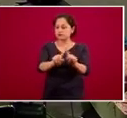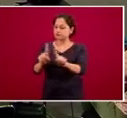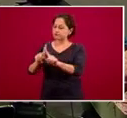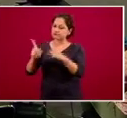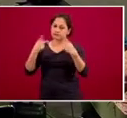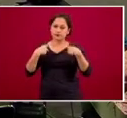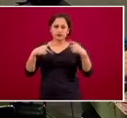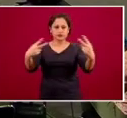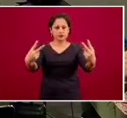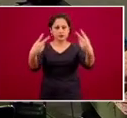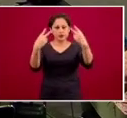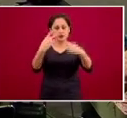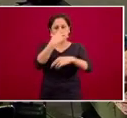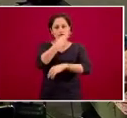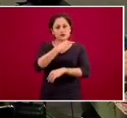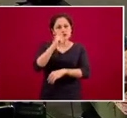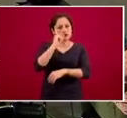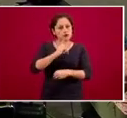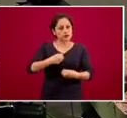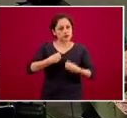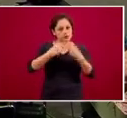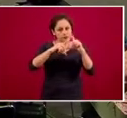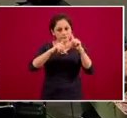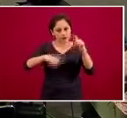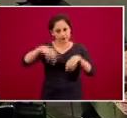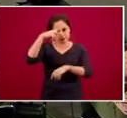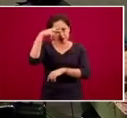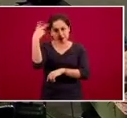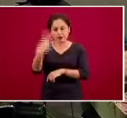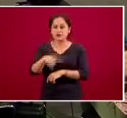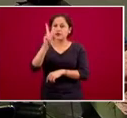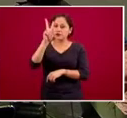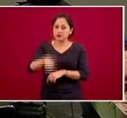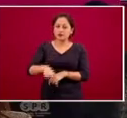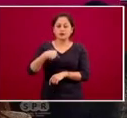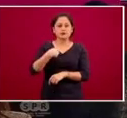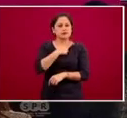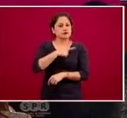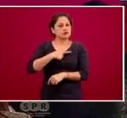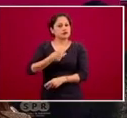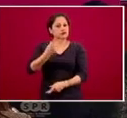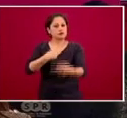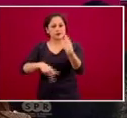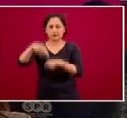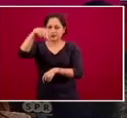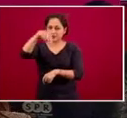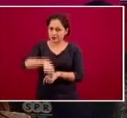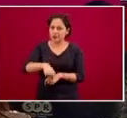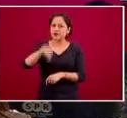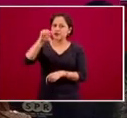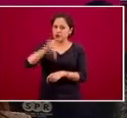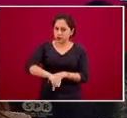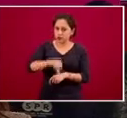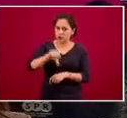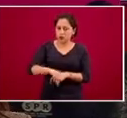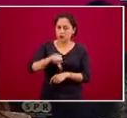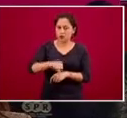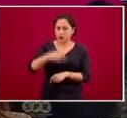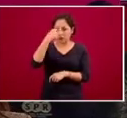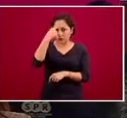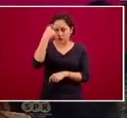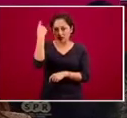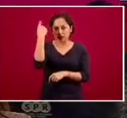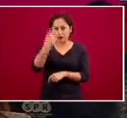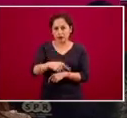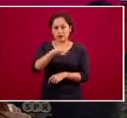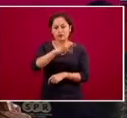Thank you, all of you, citizens, journalists, people who are watching us from home. It is a great opportunity to be able to be